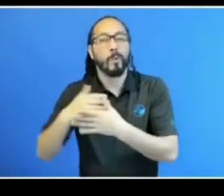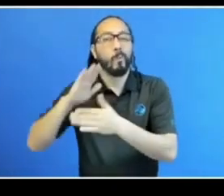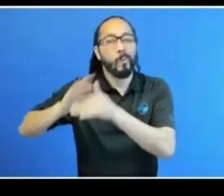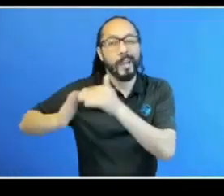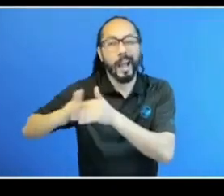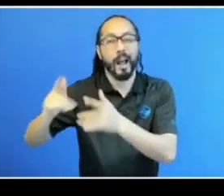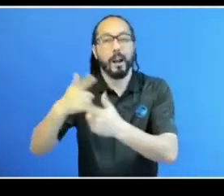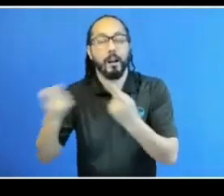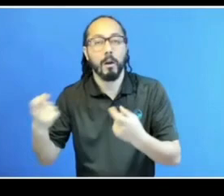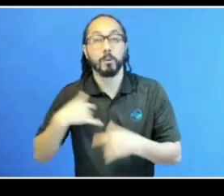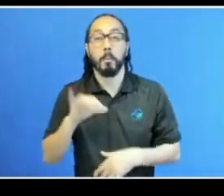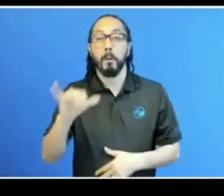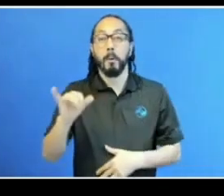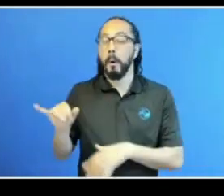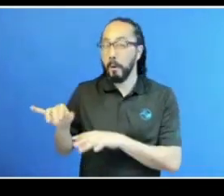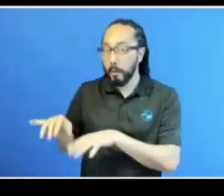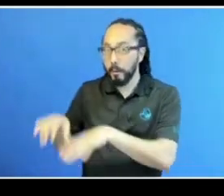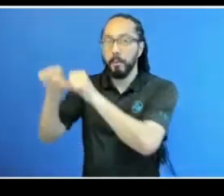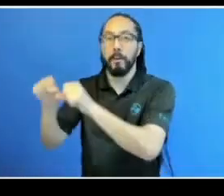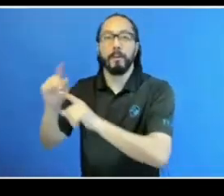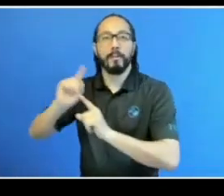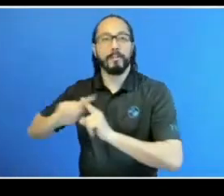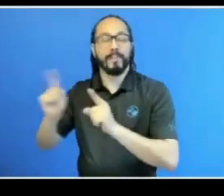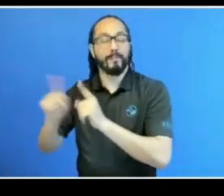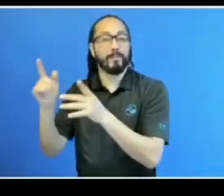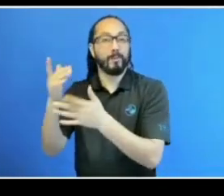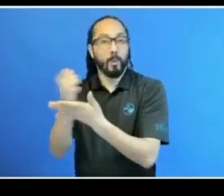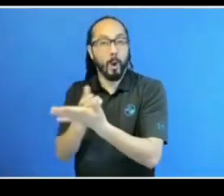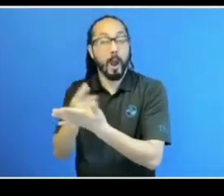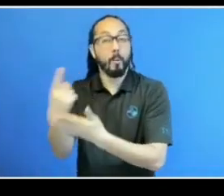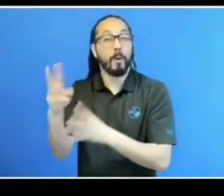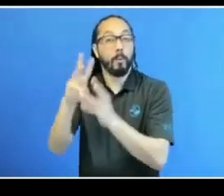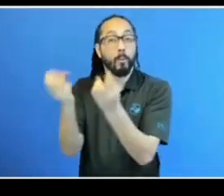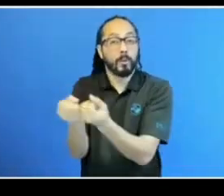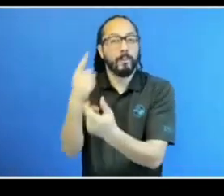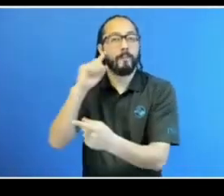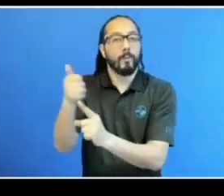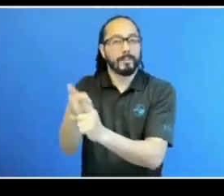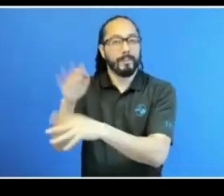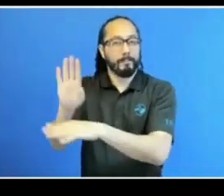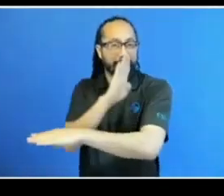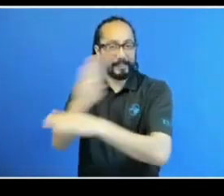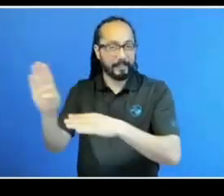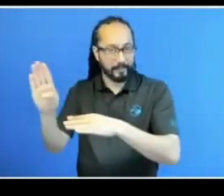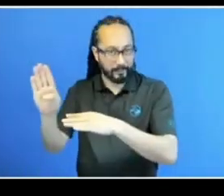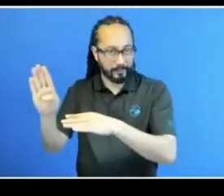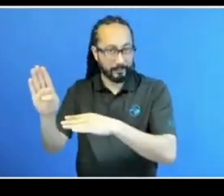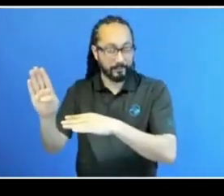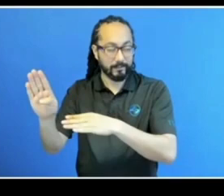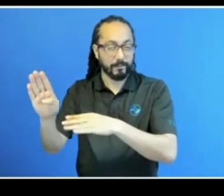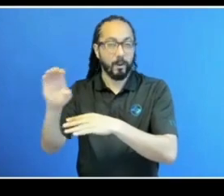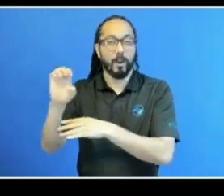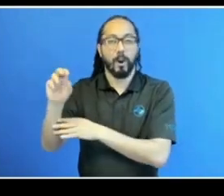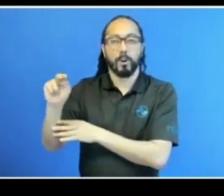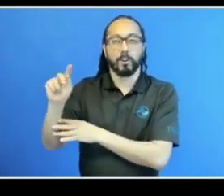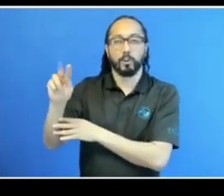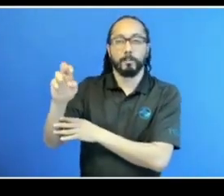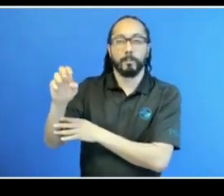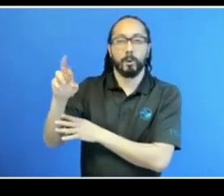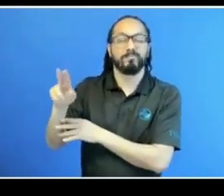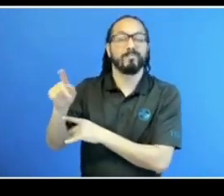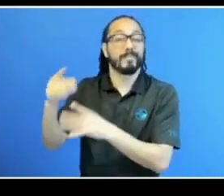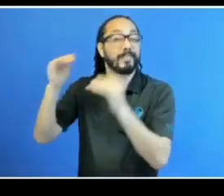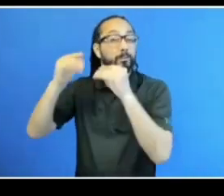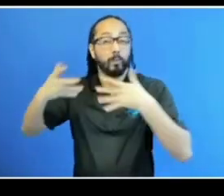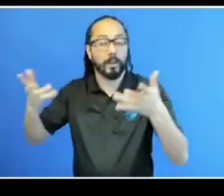I signed up for a small entrepreneur workshop, which just taught you the basics of how to register a business,